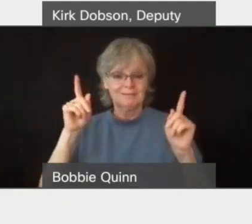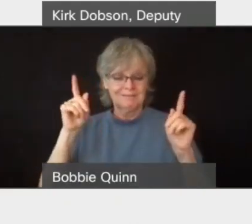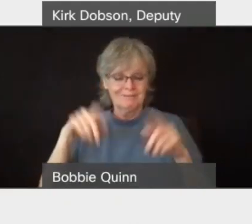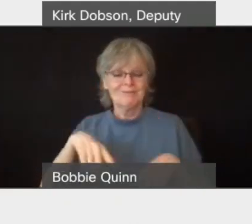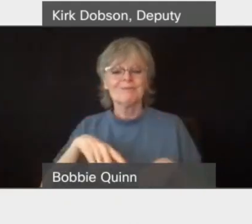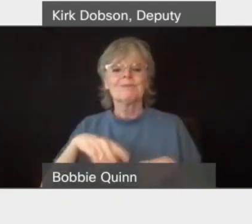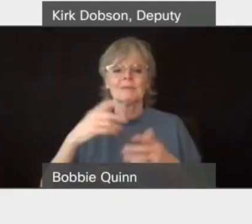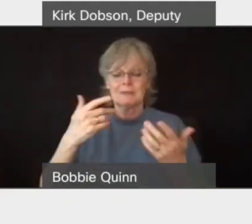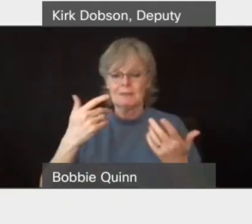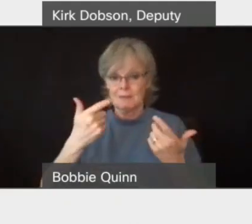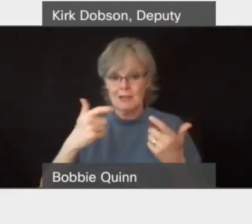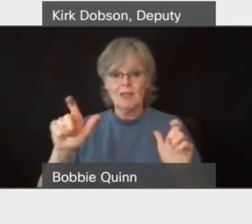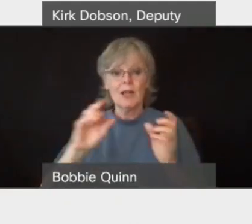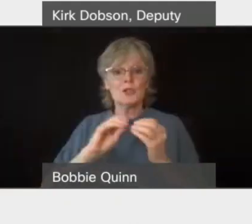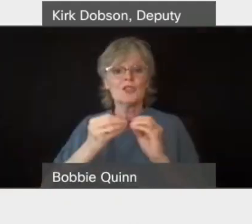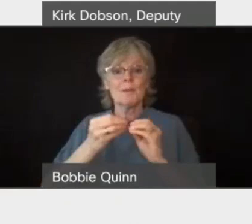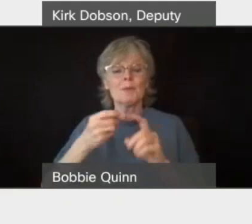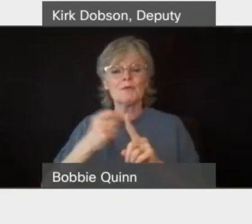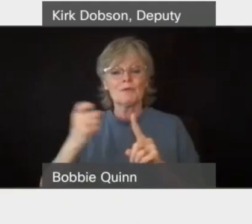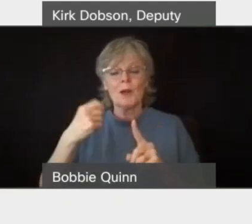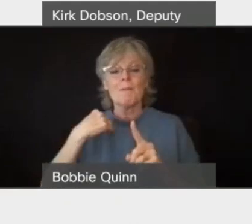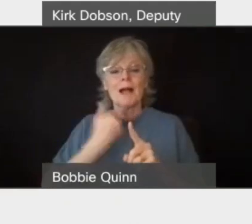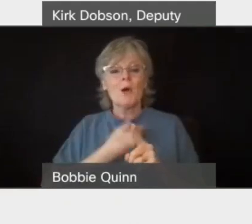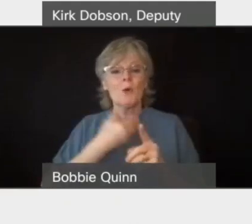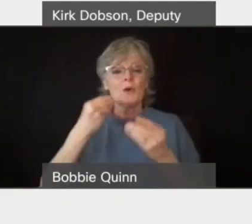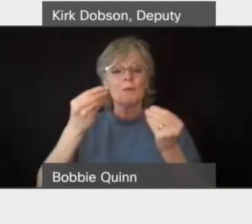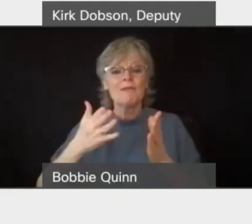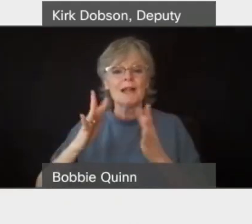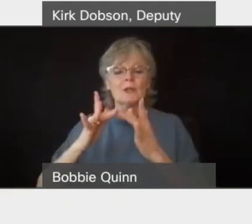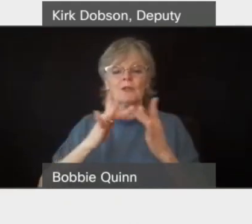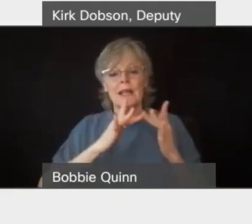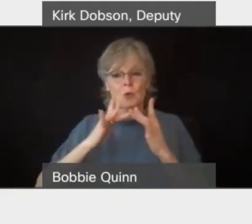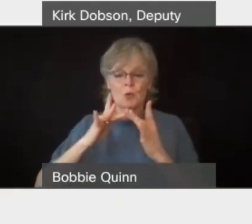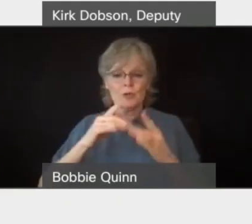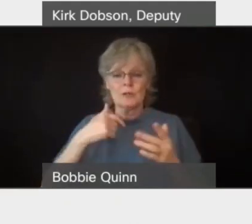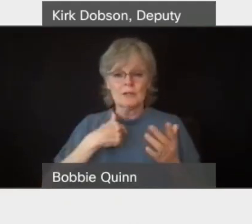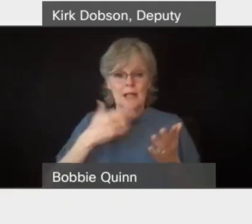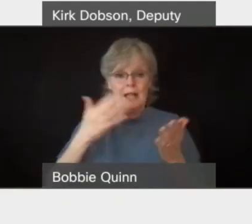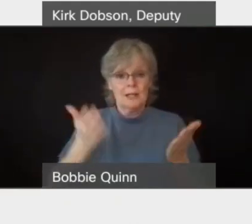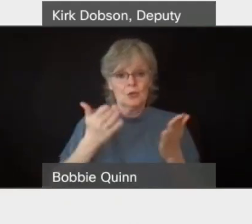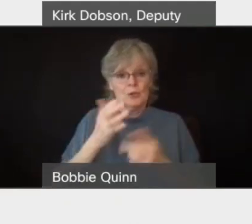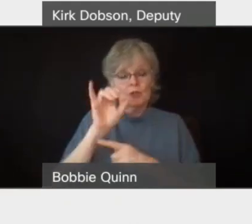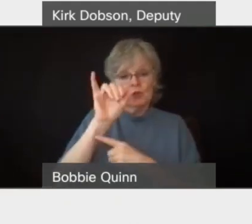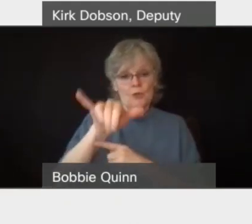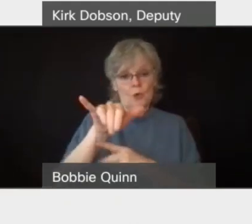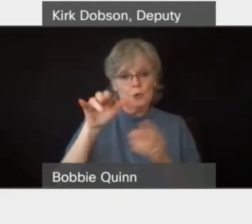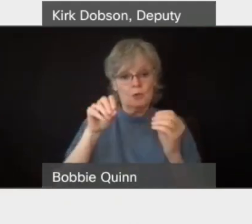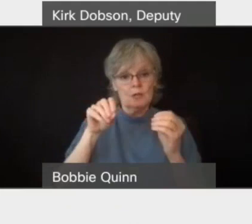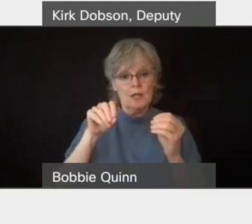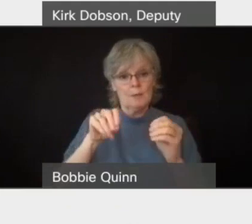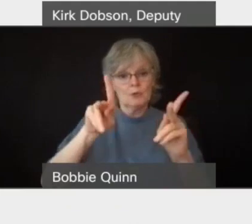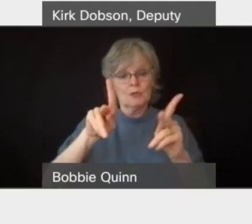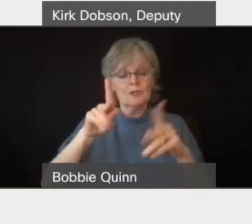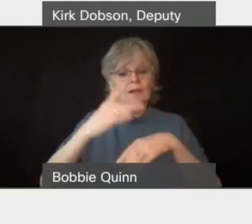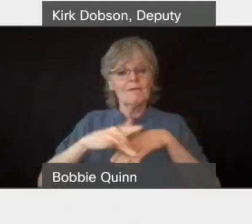large representation from our provider network. I just encourage that, again, that these opportunities are available